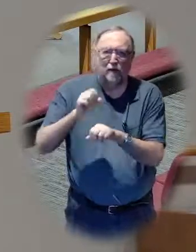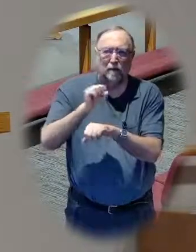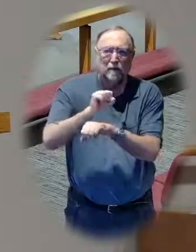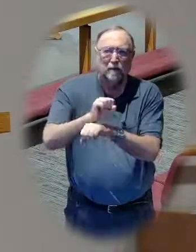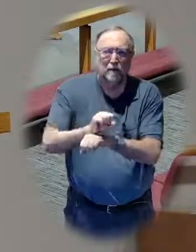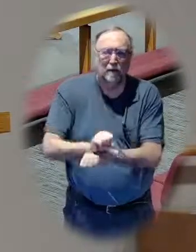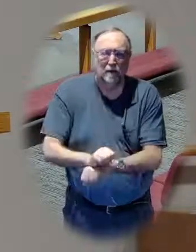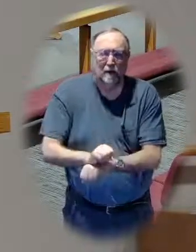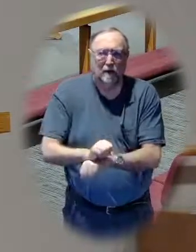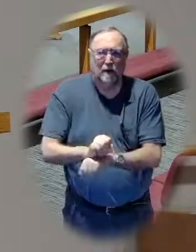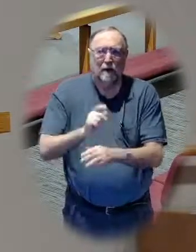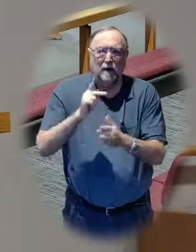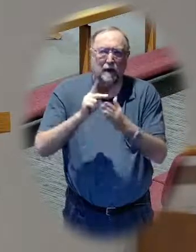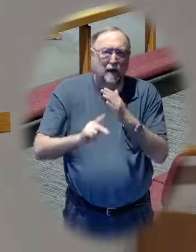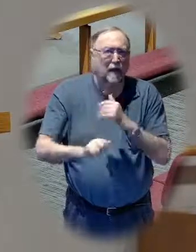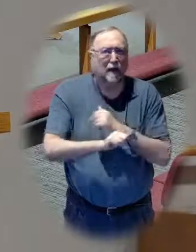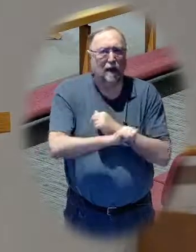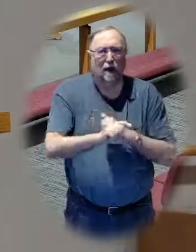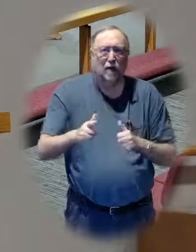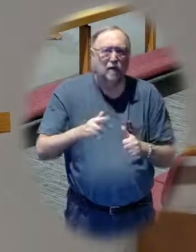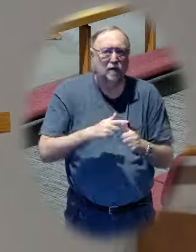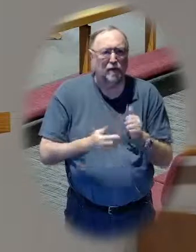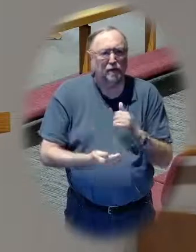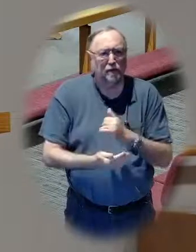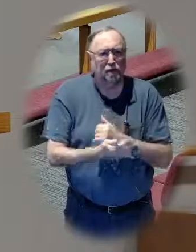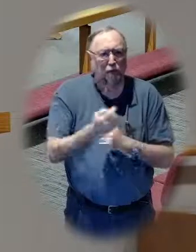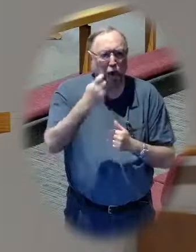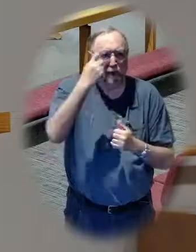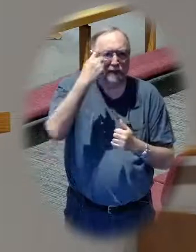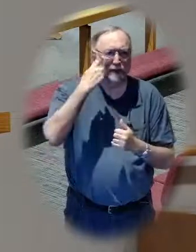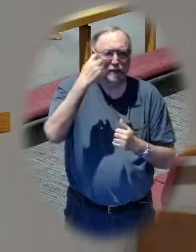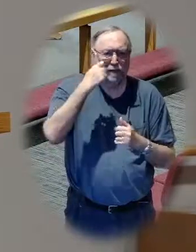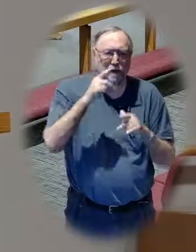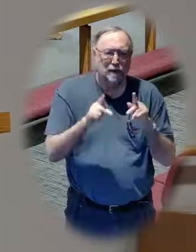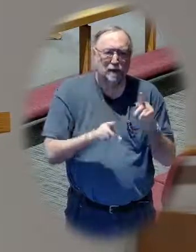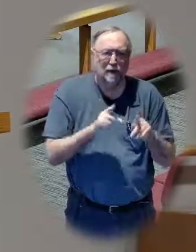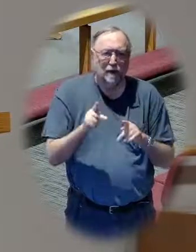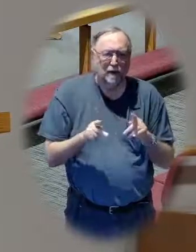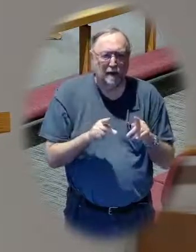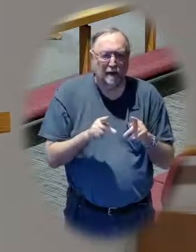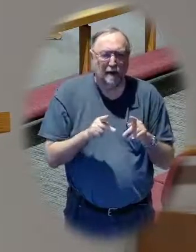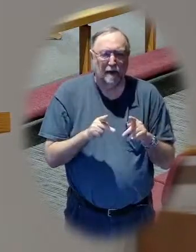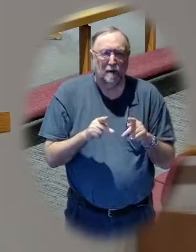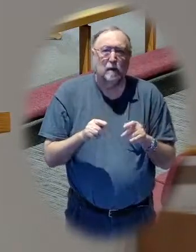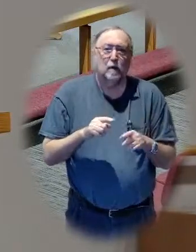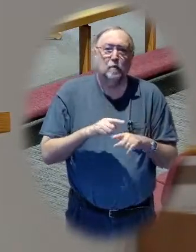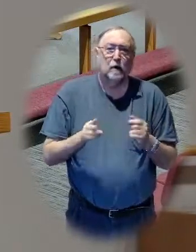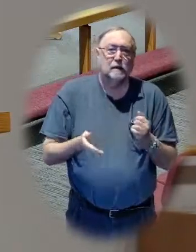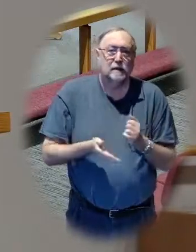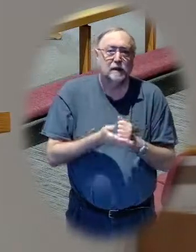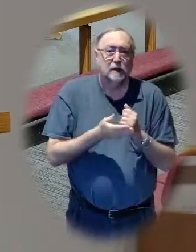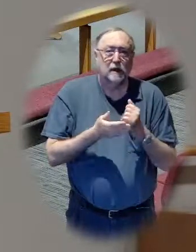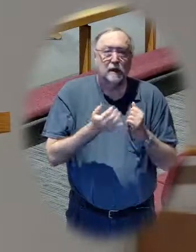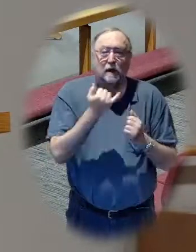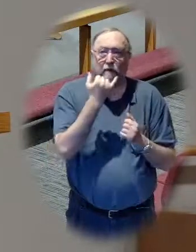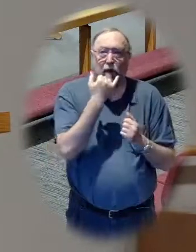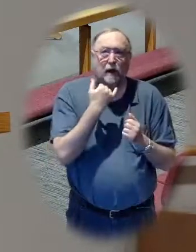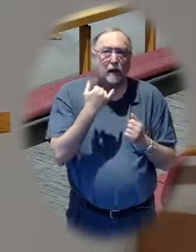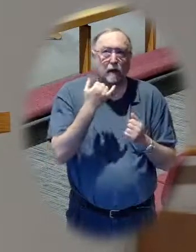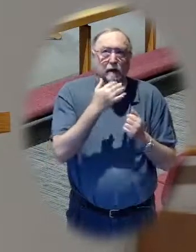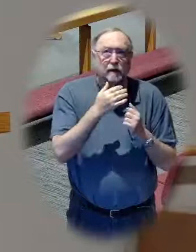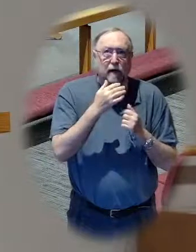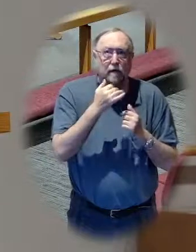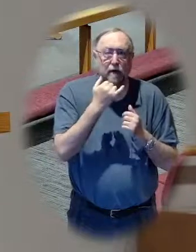of the firstborn of the Egyptians, sparing their sons. Why? Because the blood of